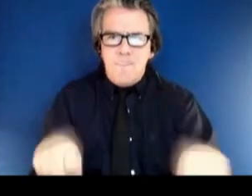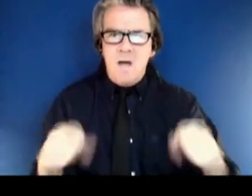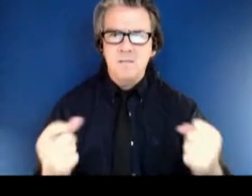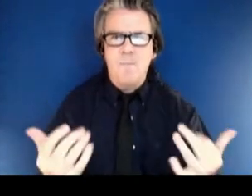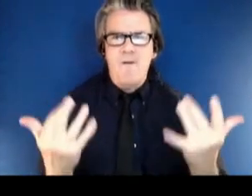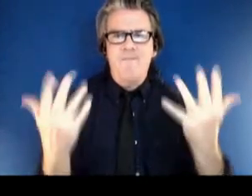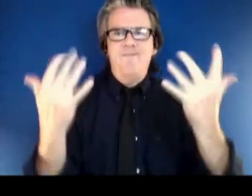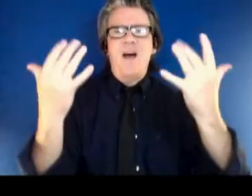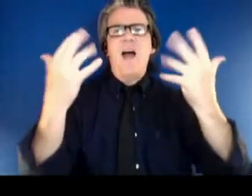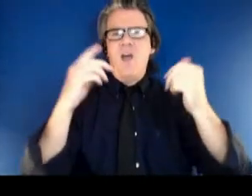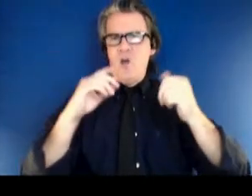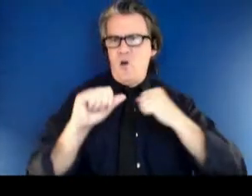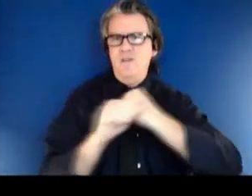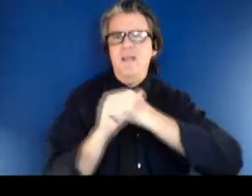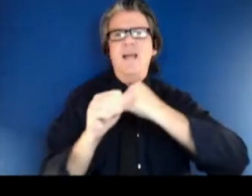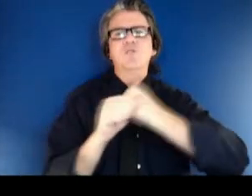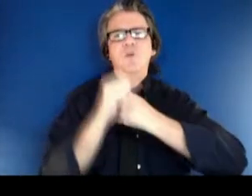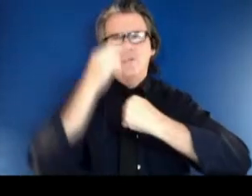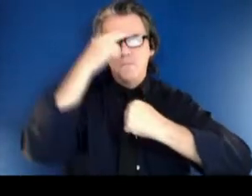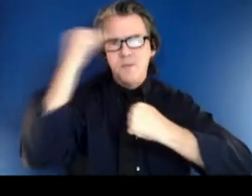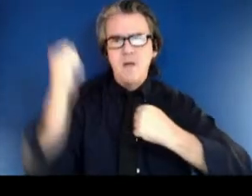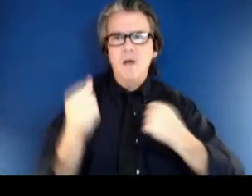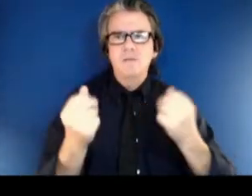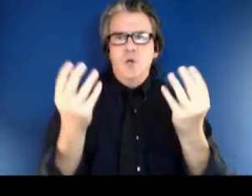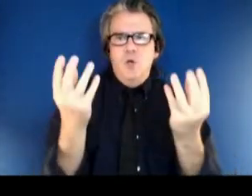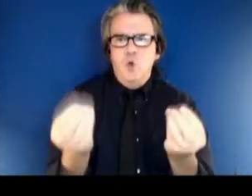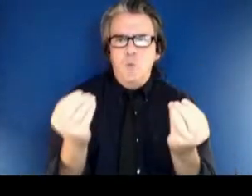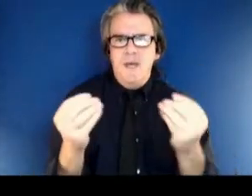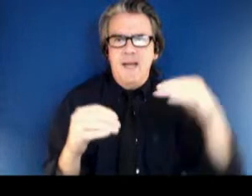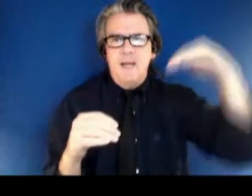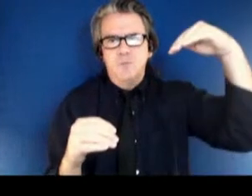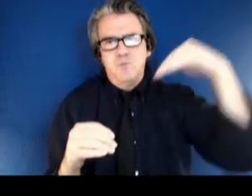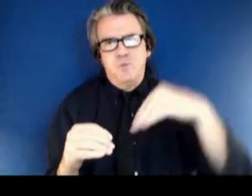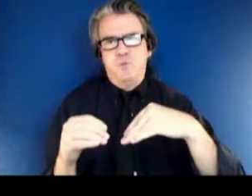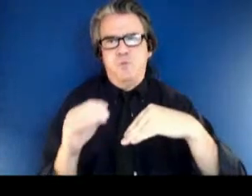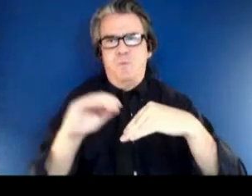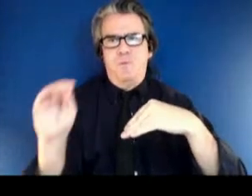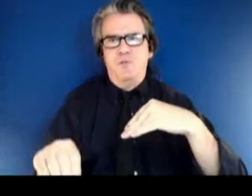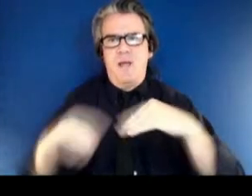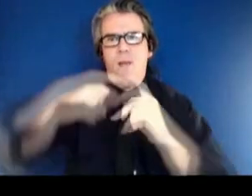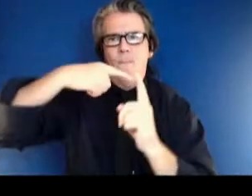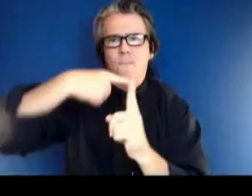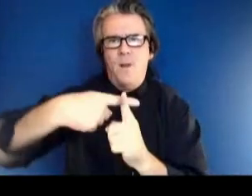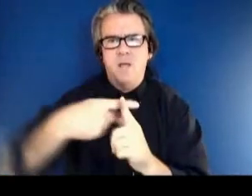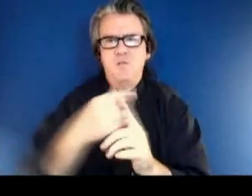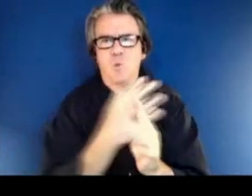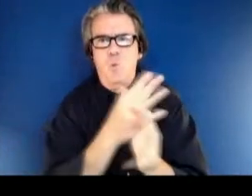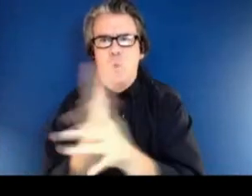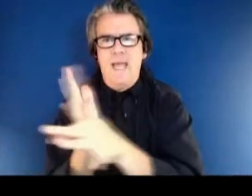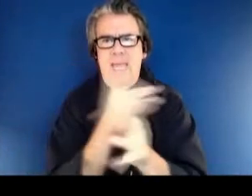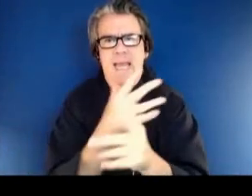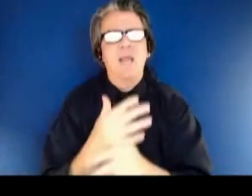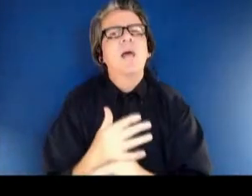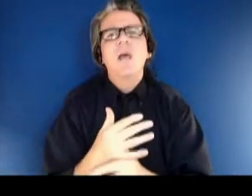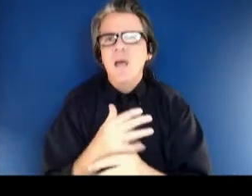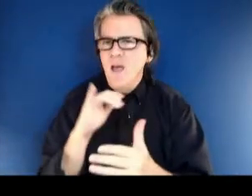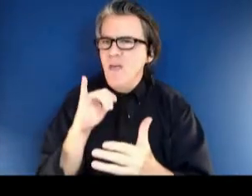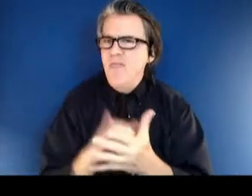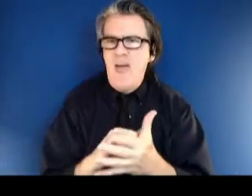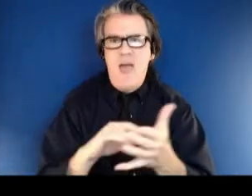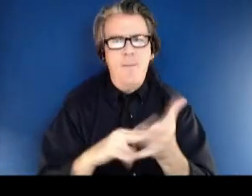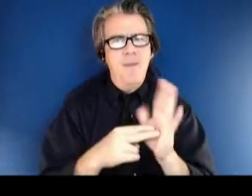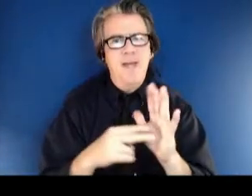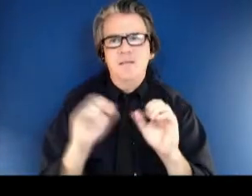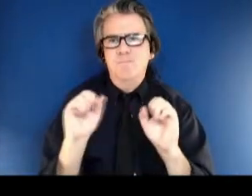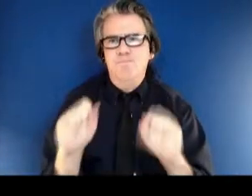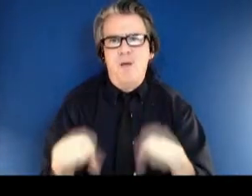potential due to the gusty winds combined with low relative humidity values. Their event timing is very aligned